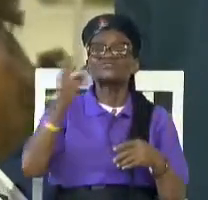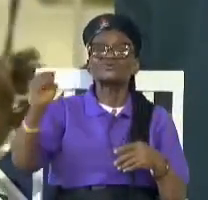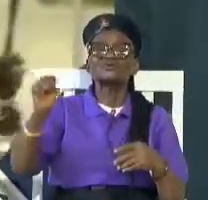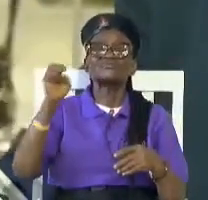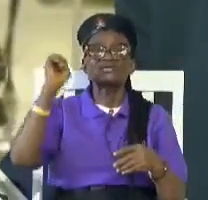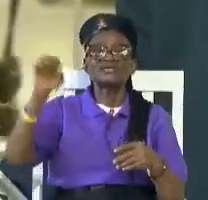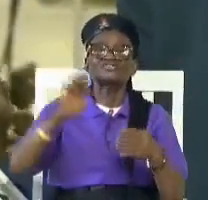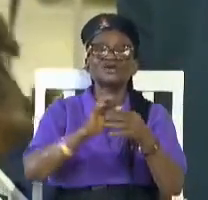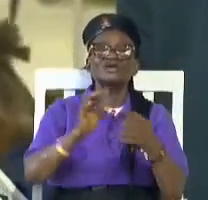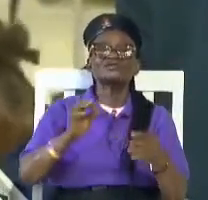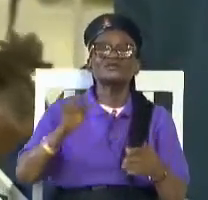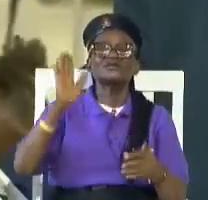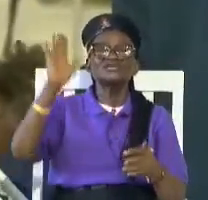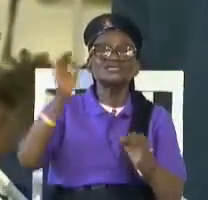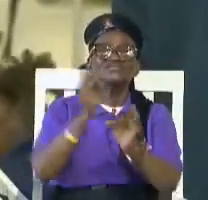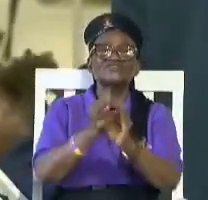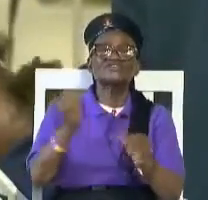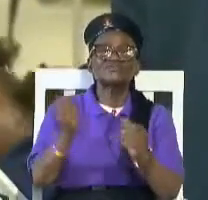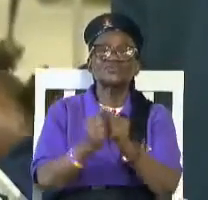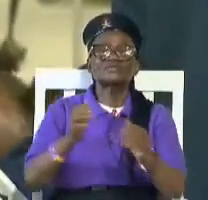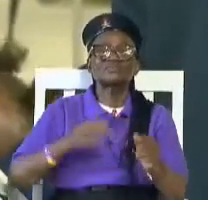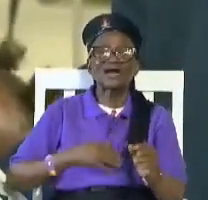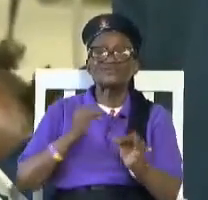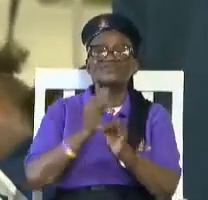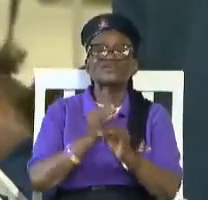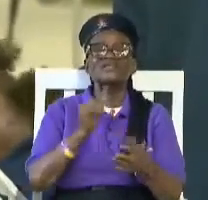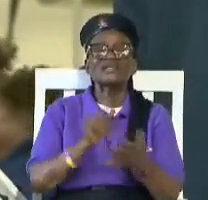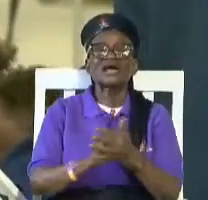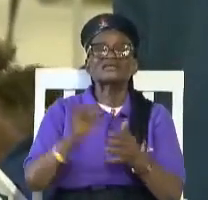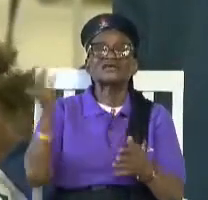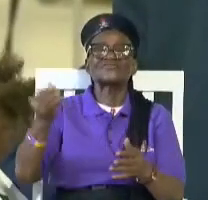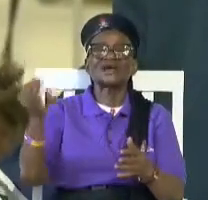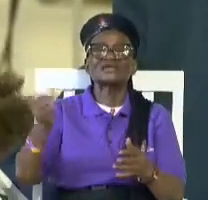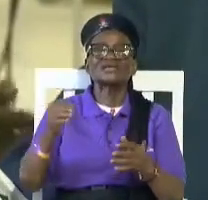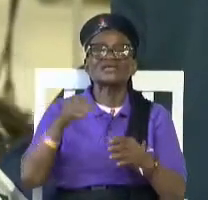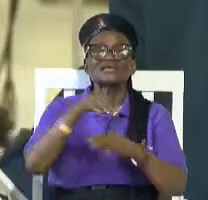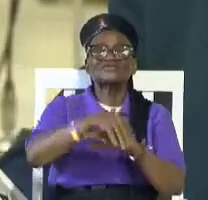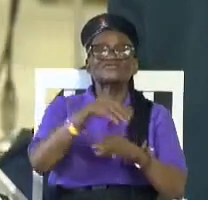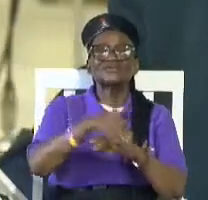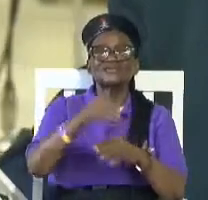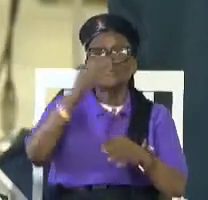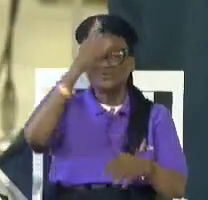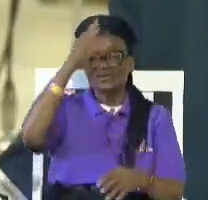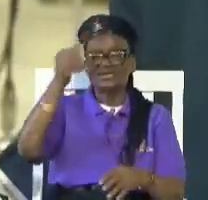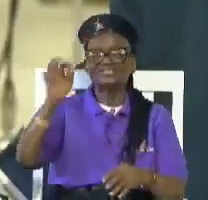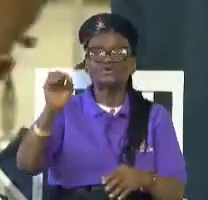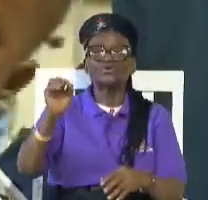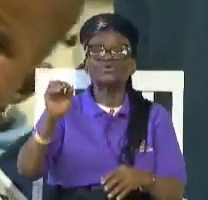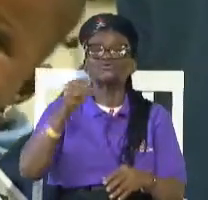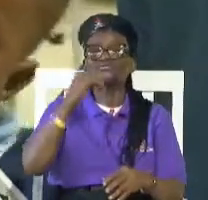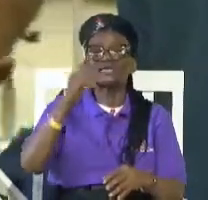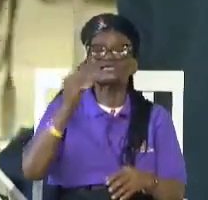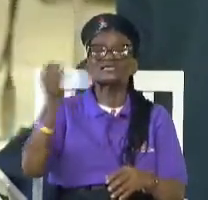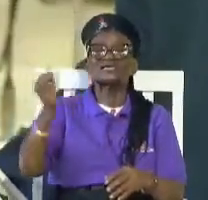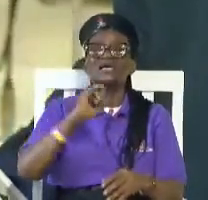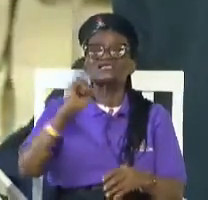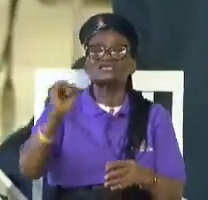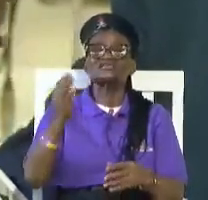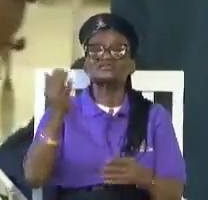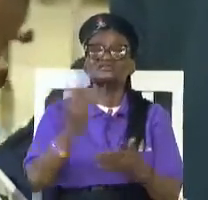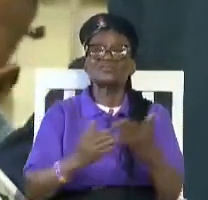joined his faith with my faith. We prayed. That Friday evening, Daddy said, there is somebody